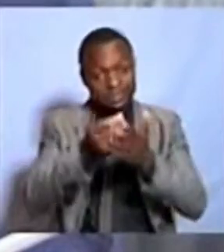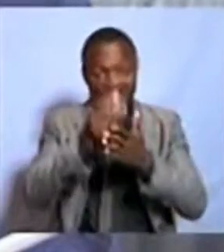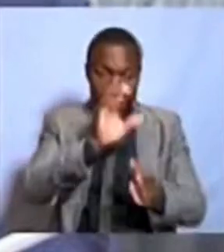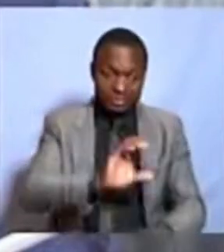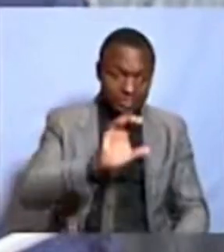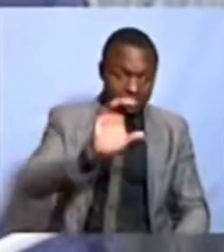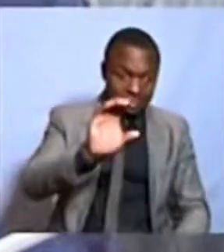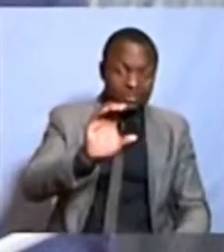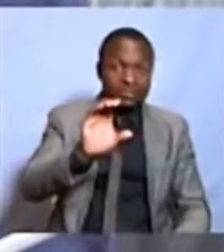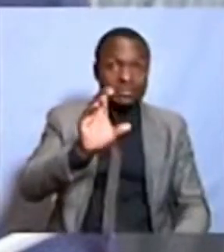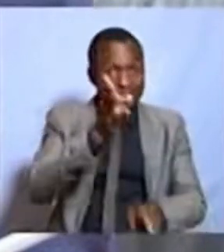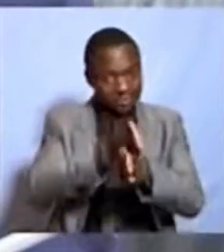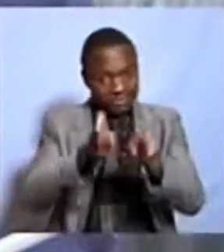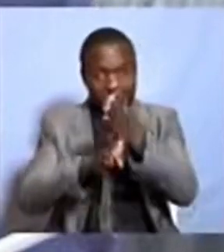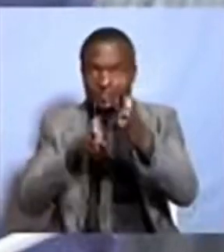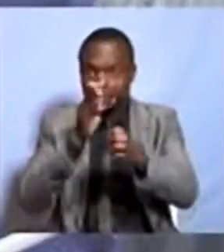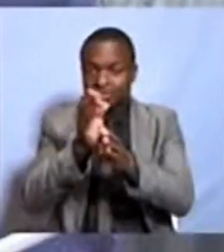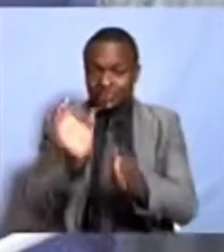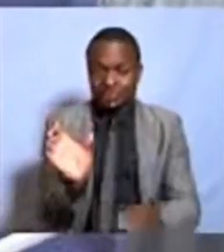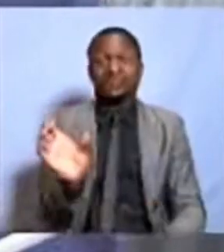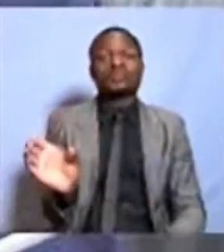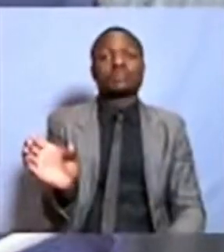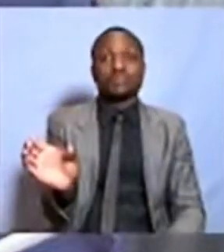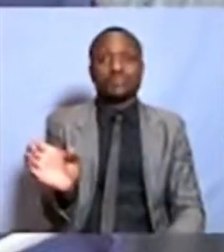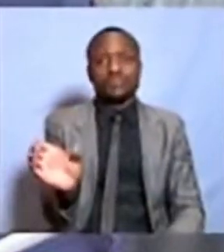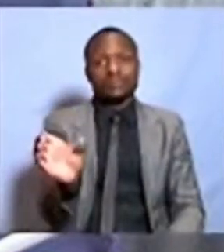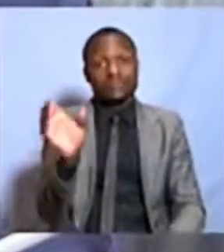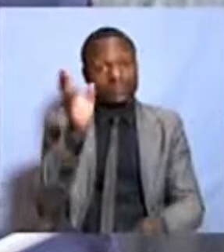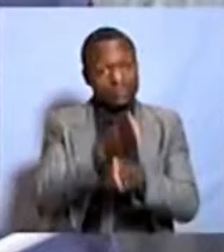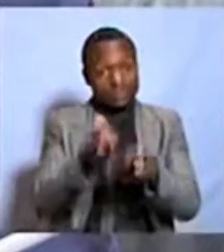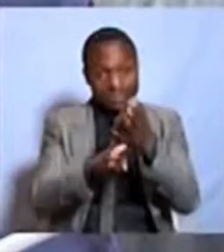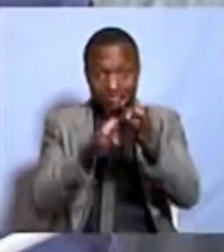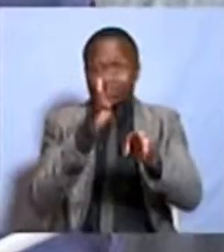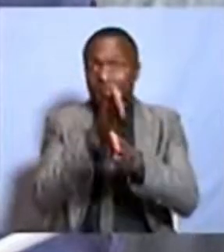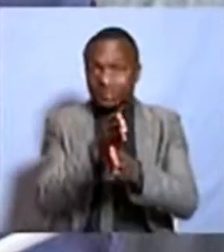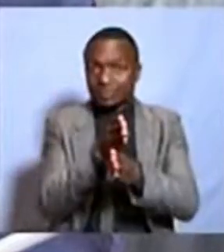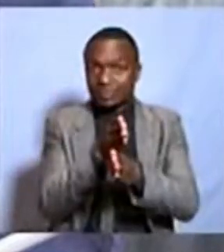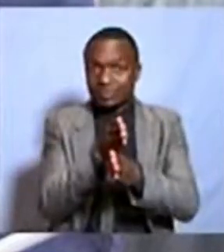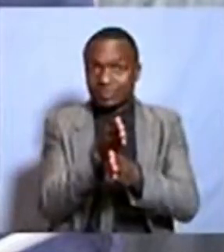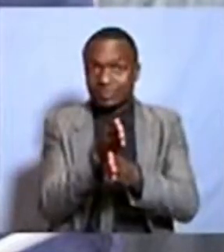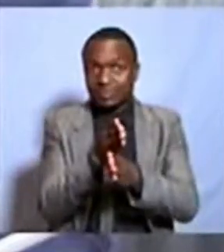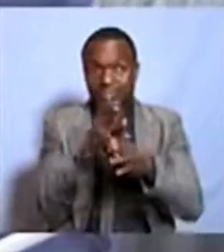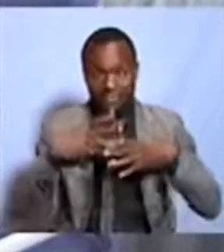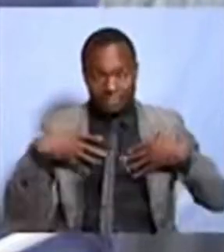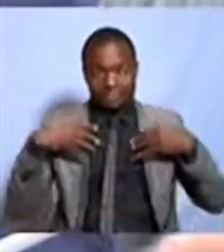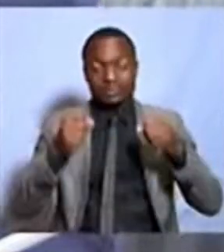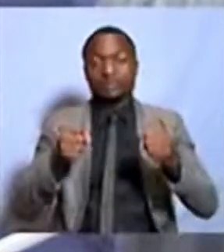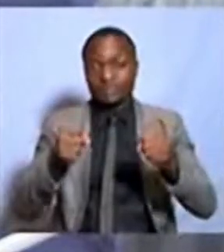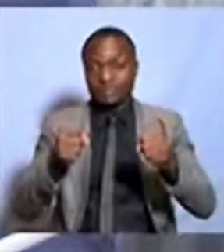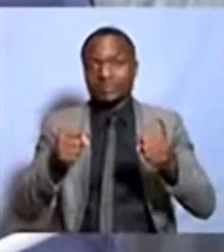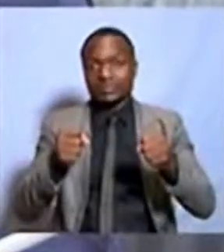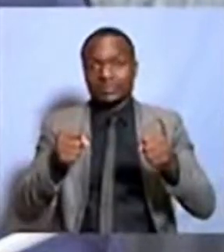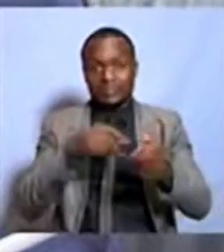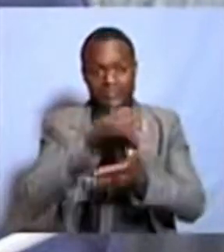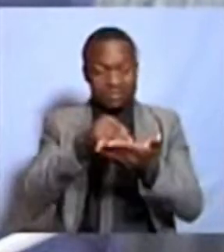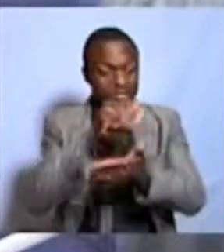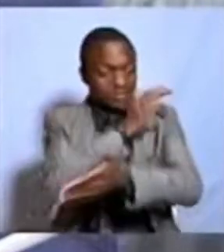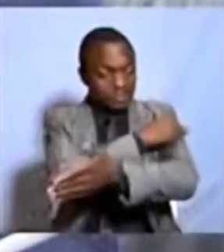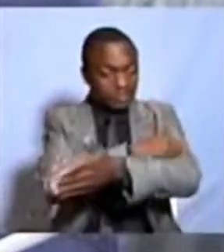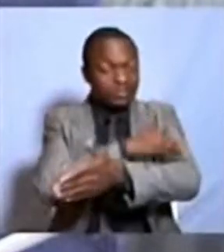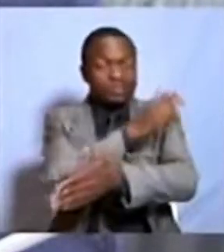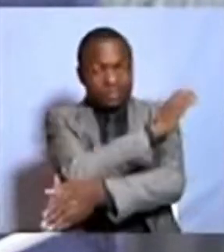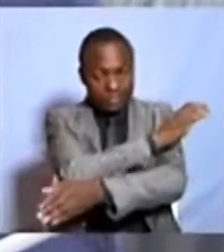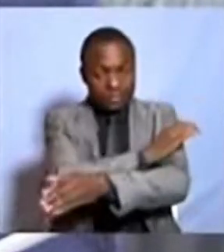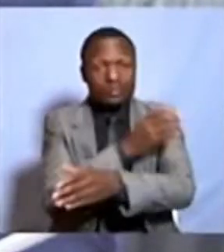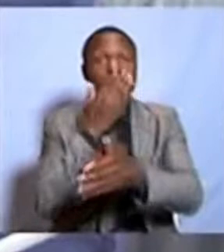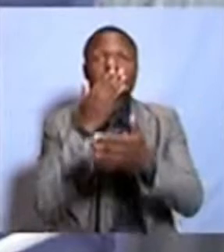the infrastructure sector, which the infrastructure of health centers and hospitals, which is commendable. We